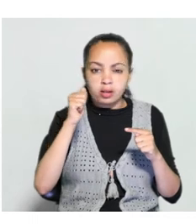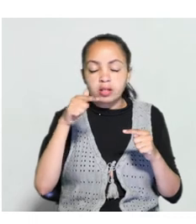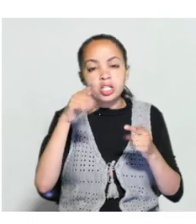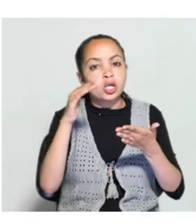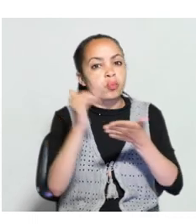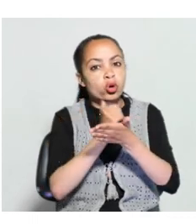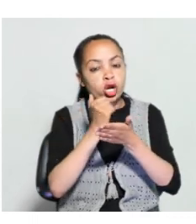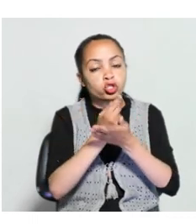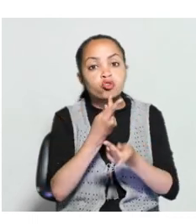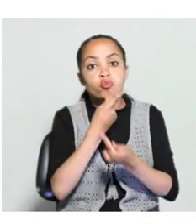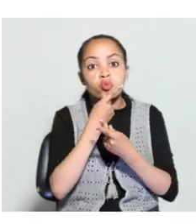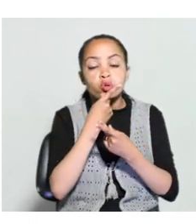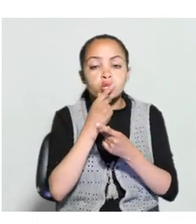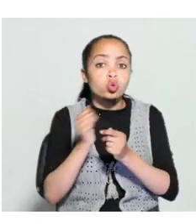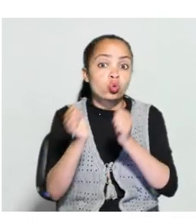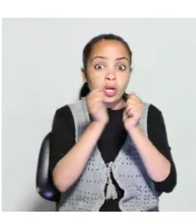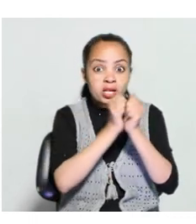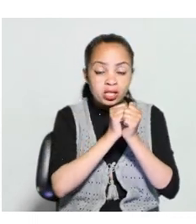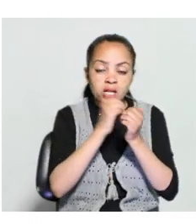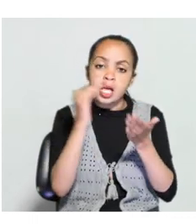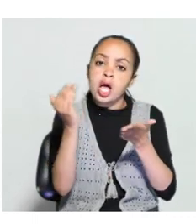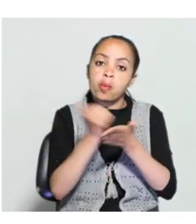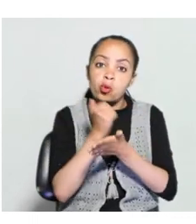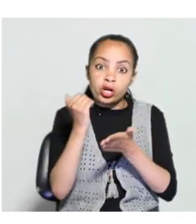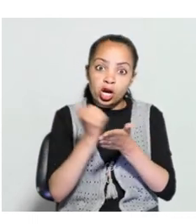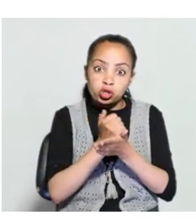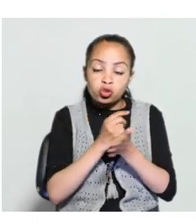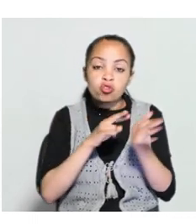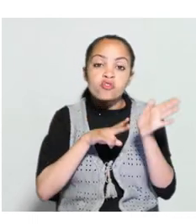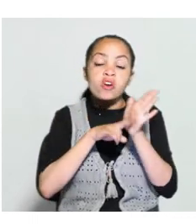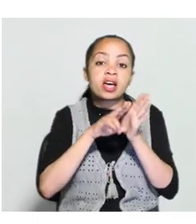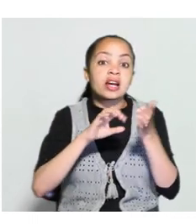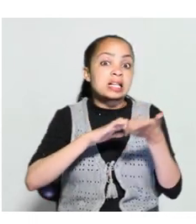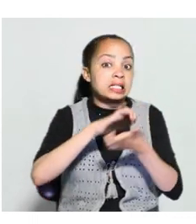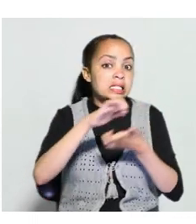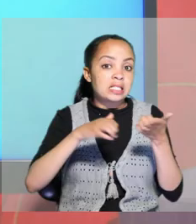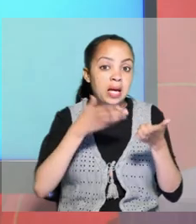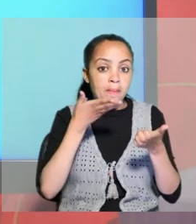of protein. Together, there is a production of viral enzyme here.